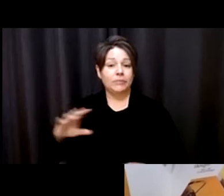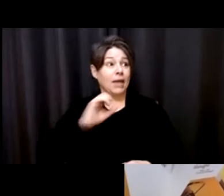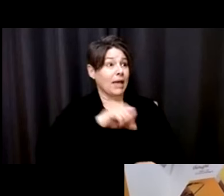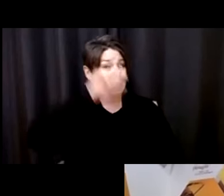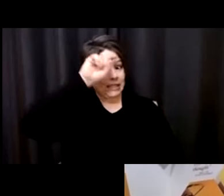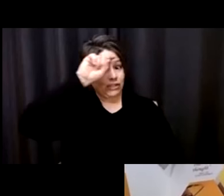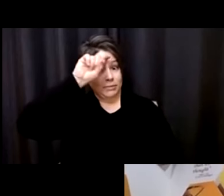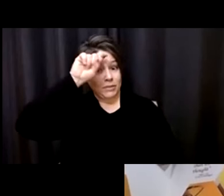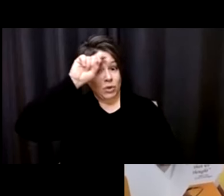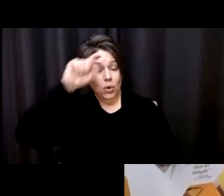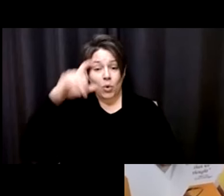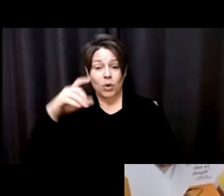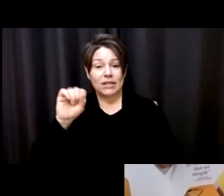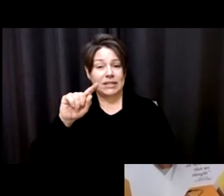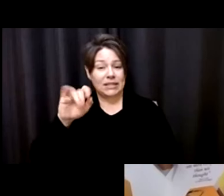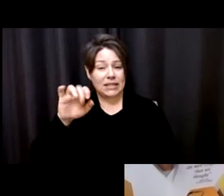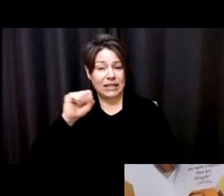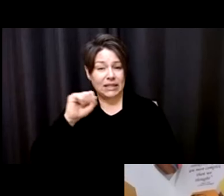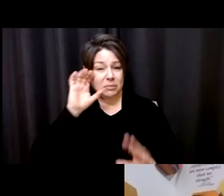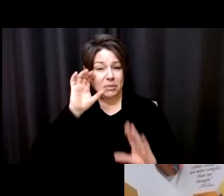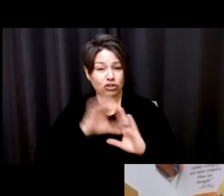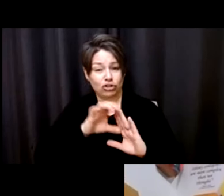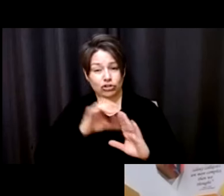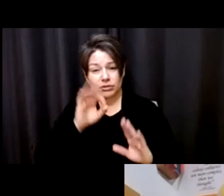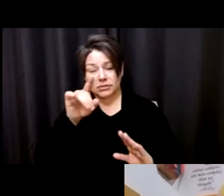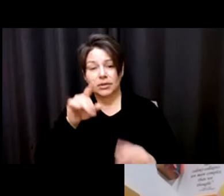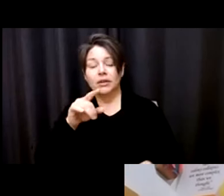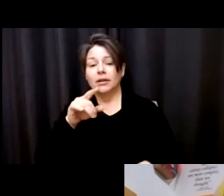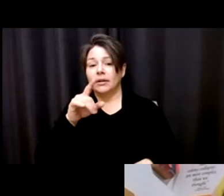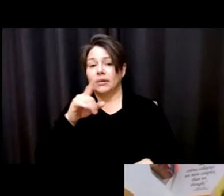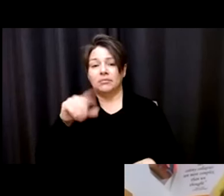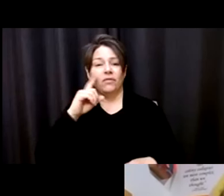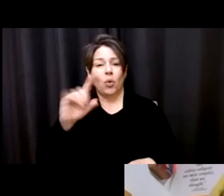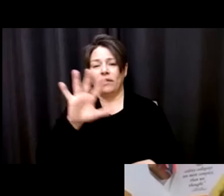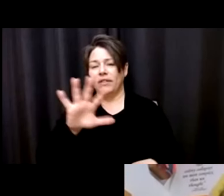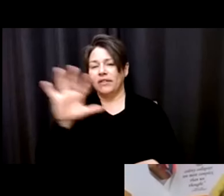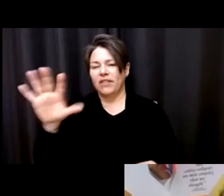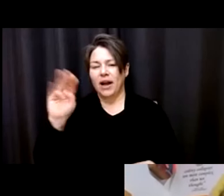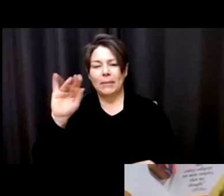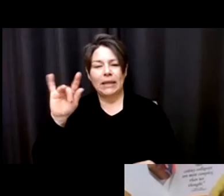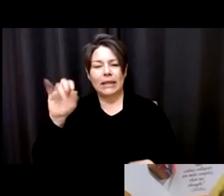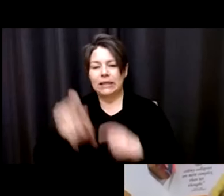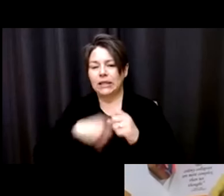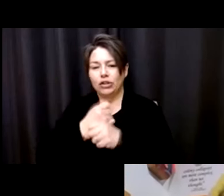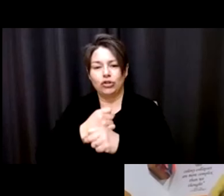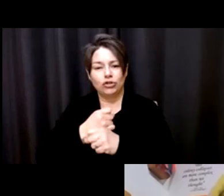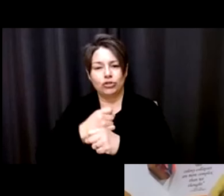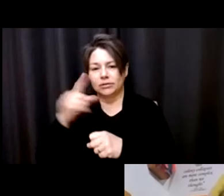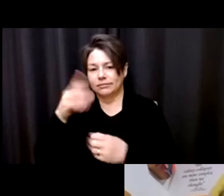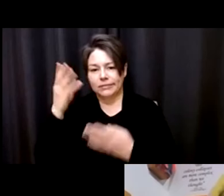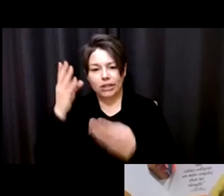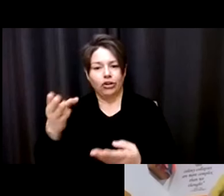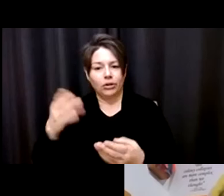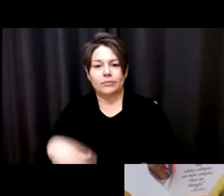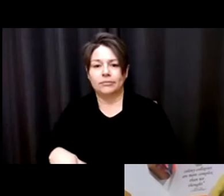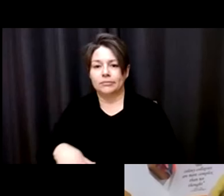especially, there are some steles with pictures of bees. Bees have been around for 55 million years. So they are the